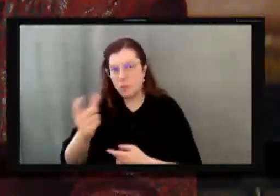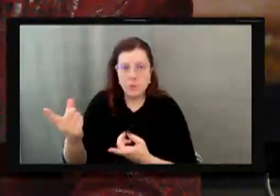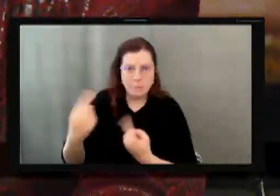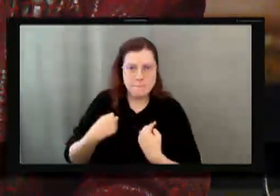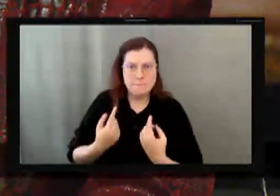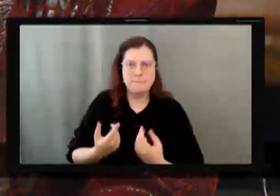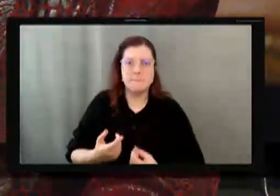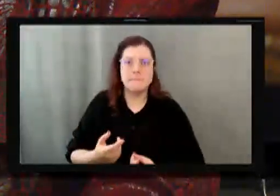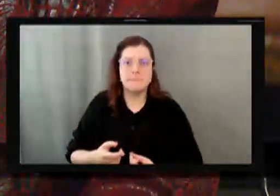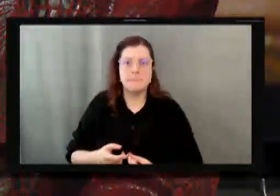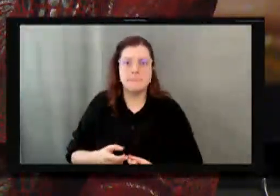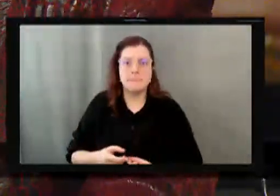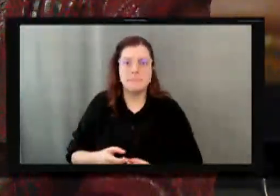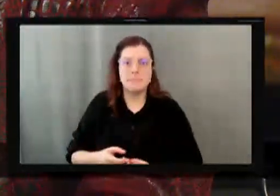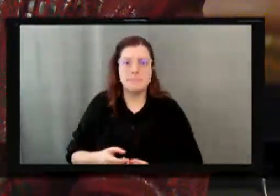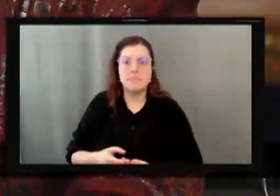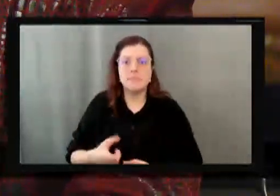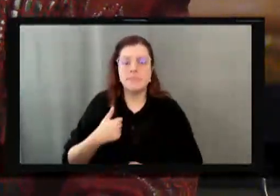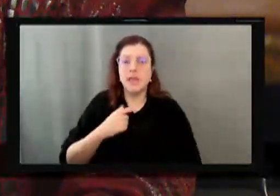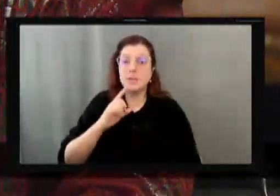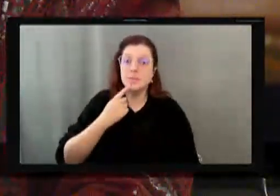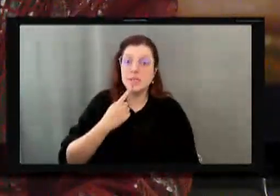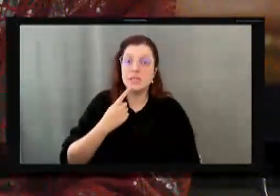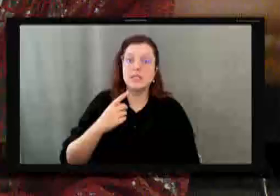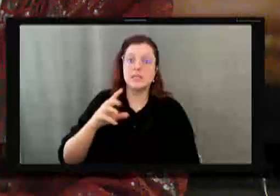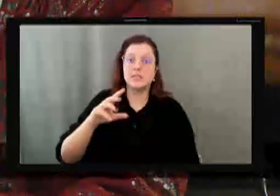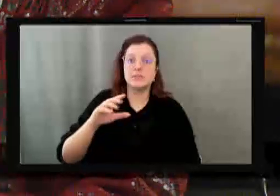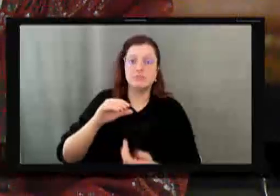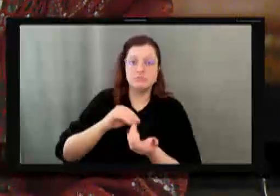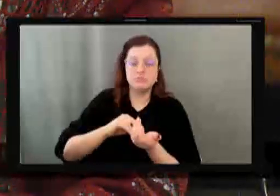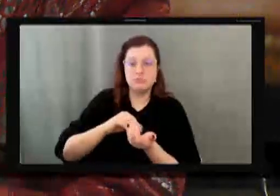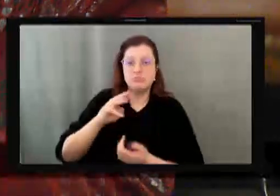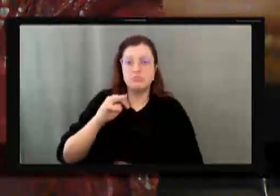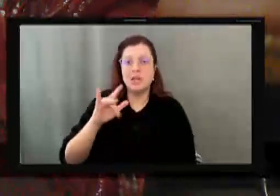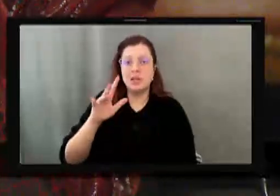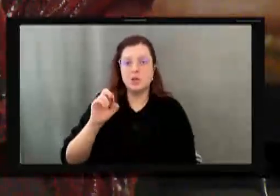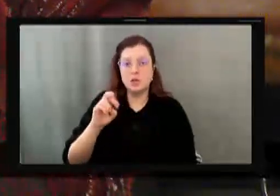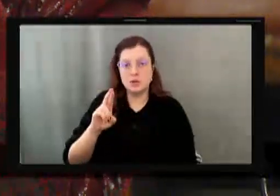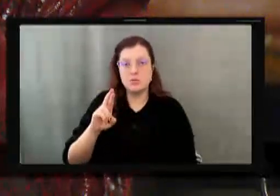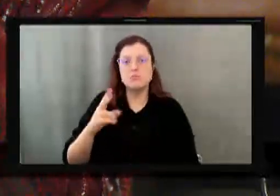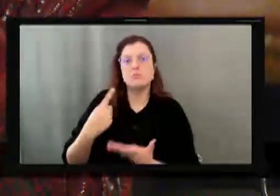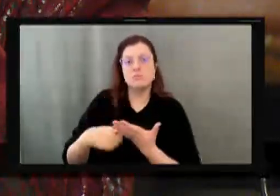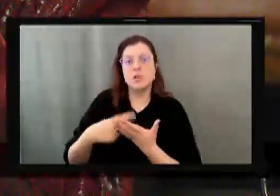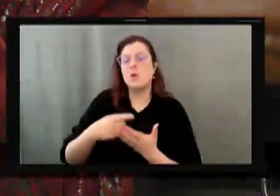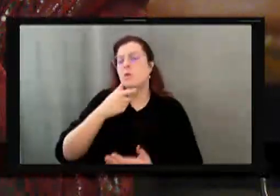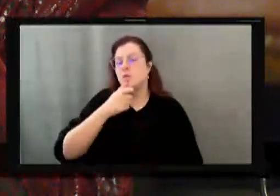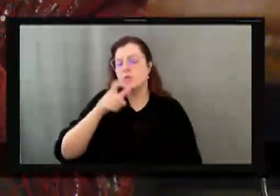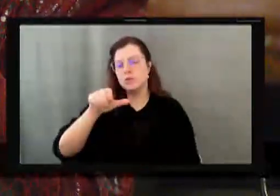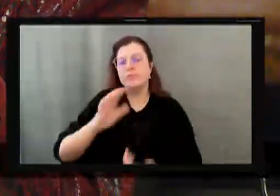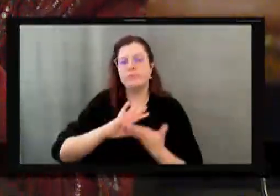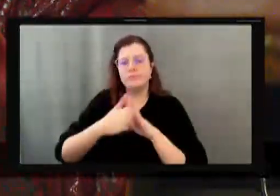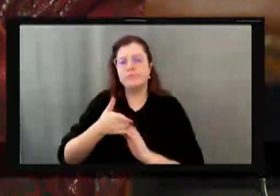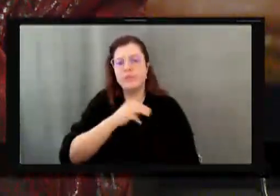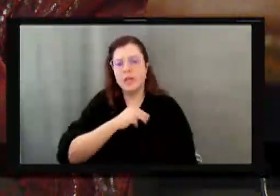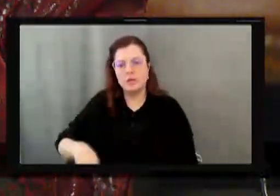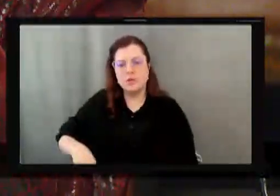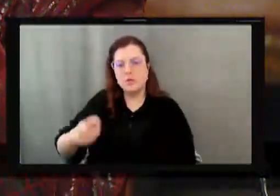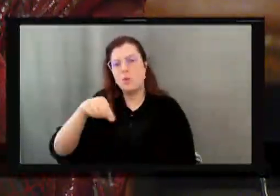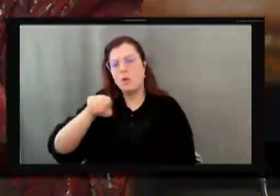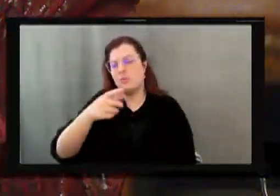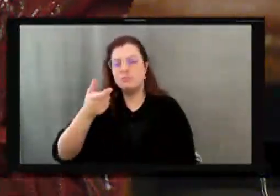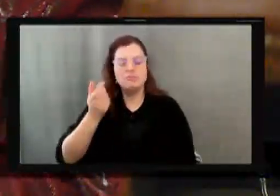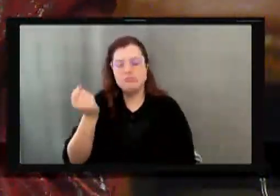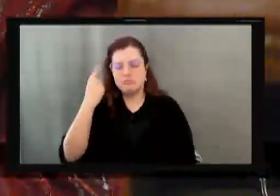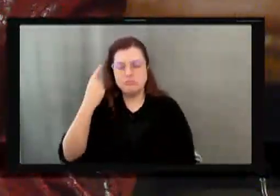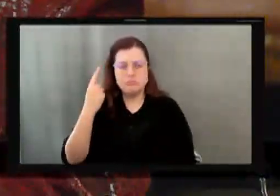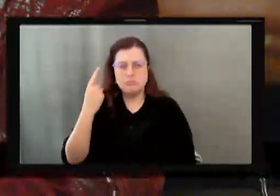I wish Dr. Miller, I miss Dr. Miller. When we talk about who should be mayor, and you just don't understand Dr. Miller. And you just, oh,